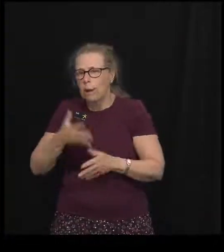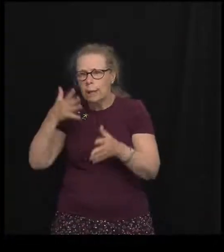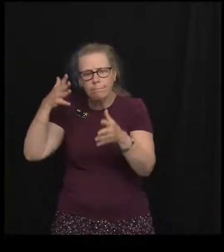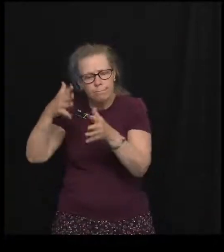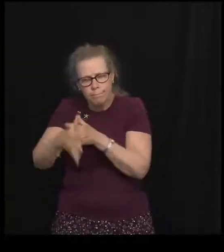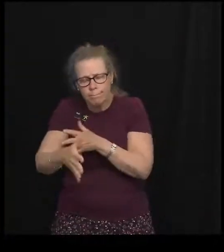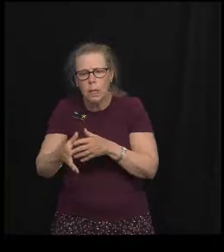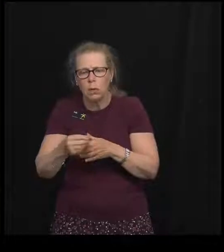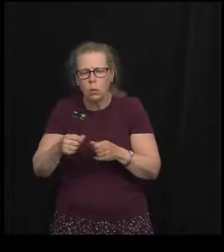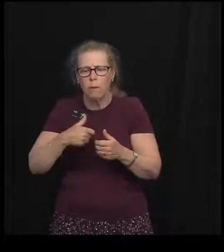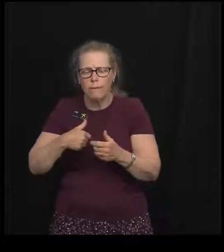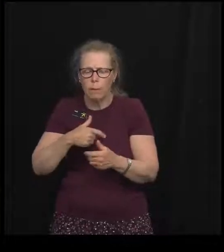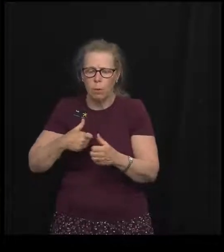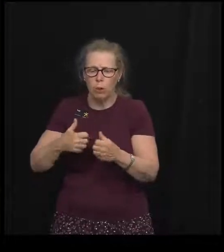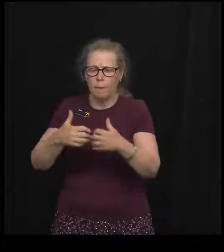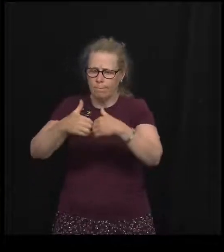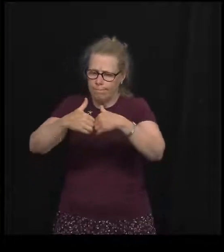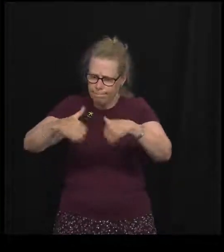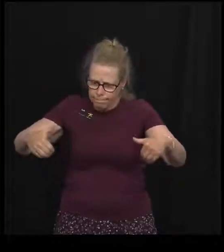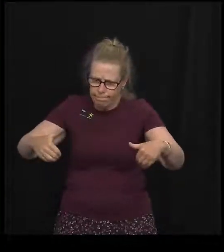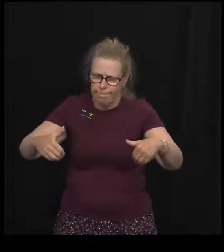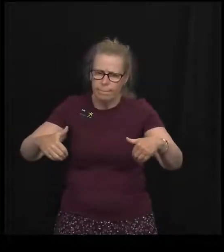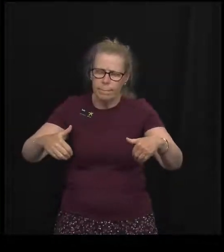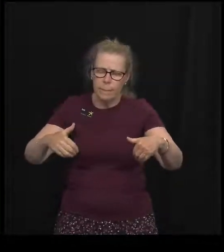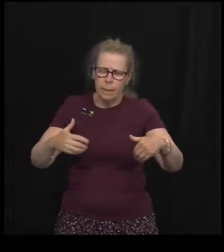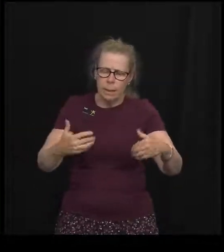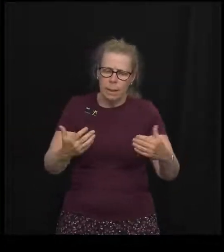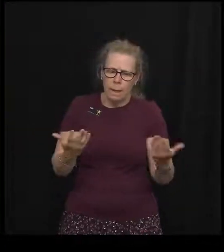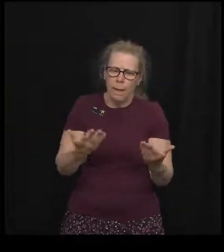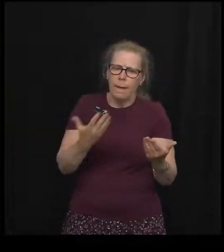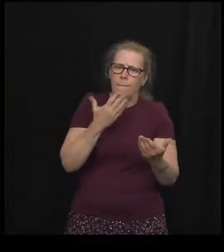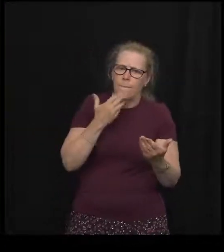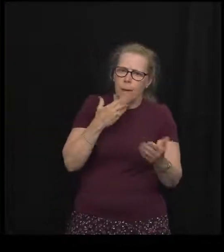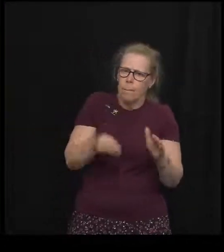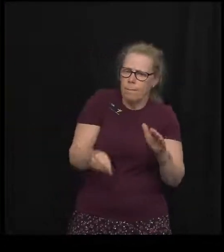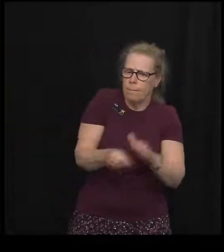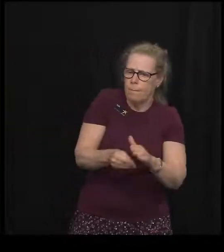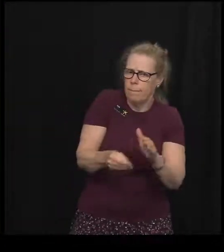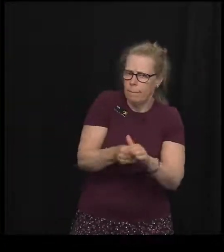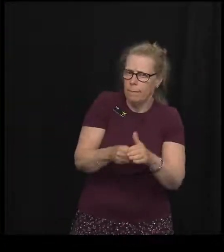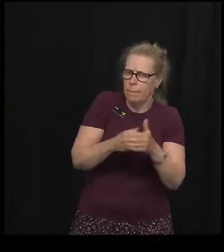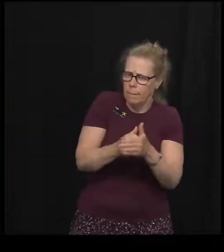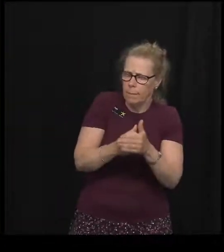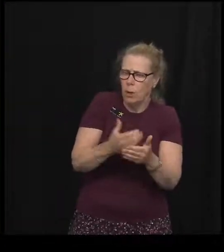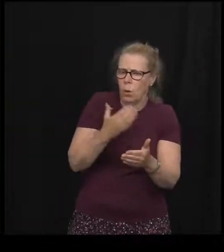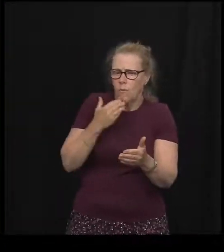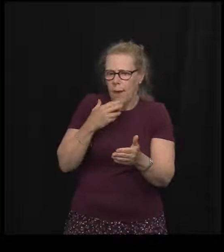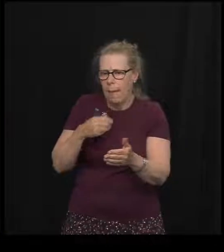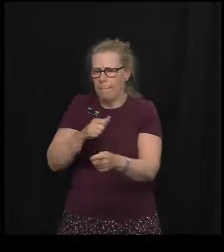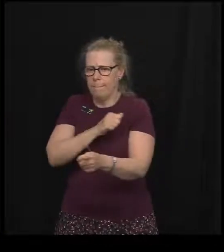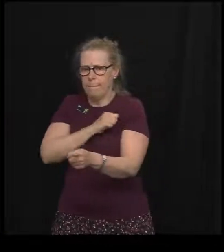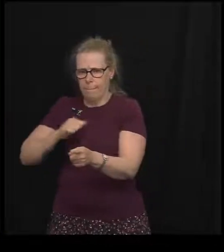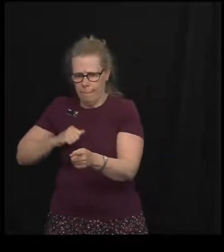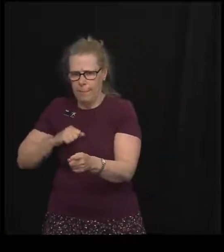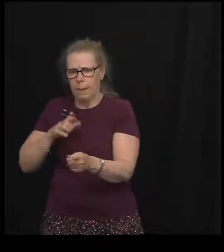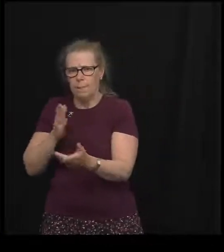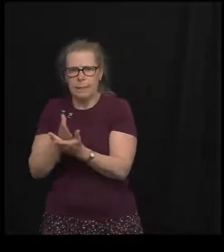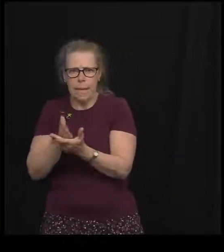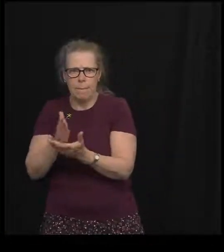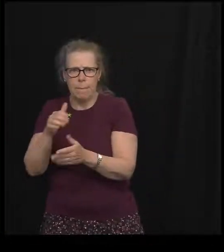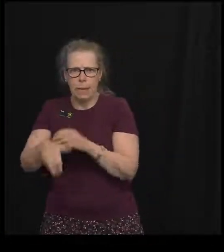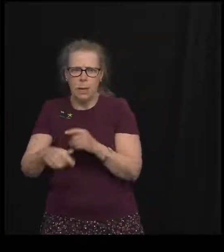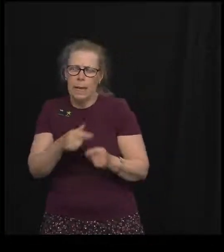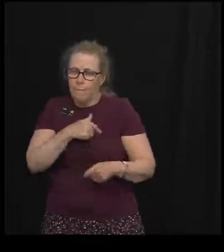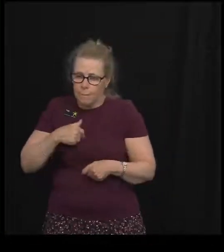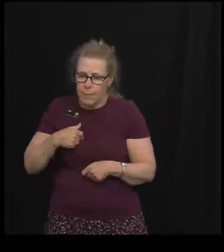between those who provide the funding for it and those who set a strategy for it. Just because you give a lot of money as a country shouldn't mean